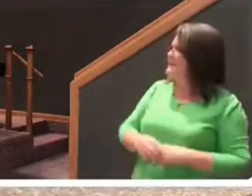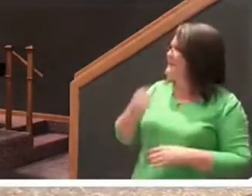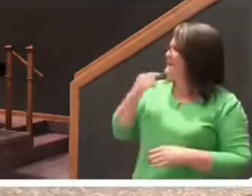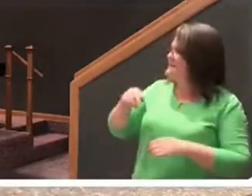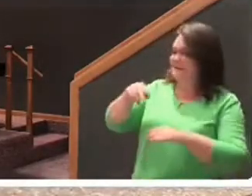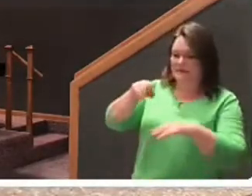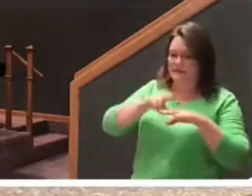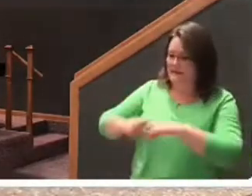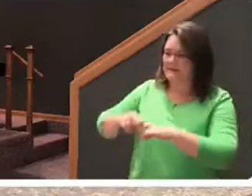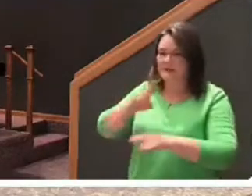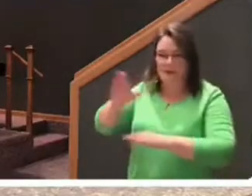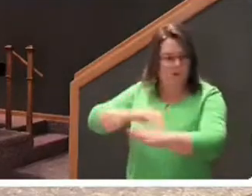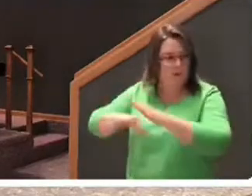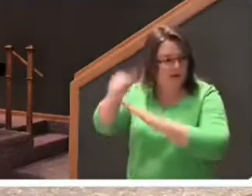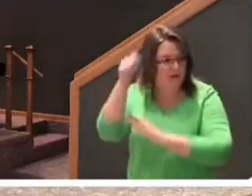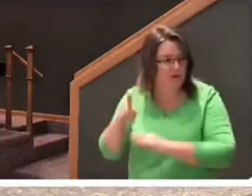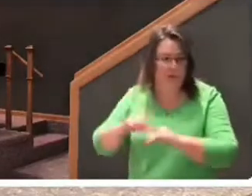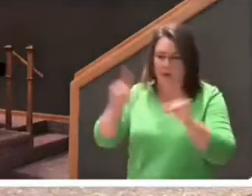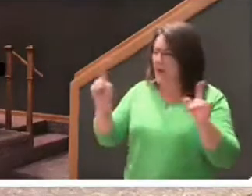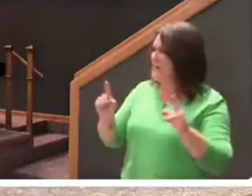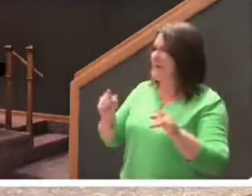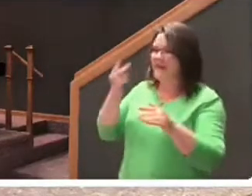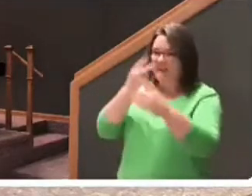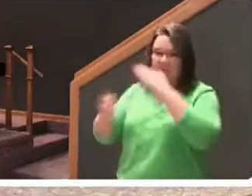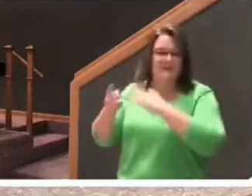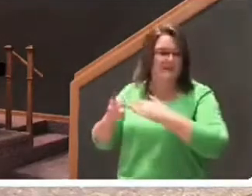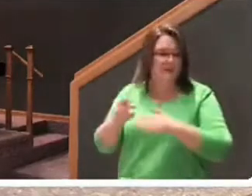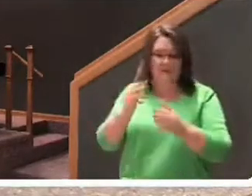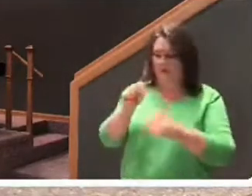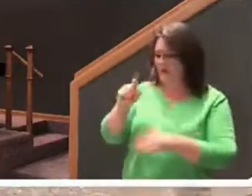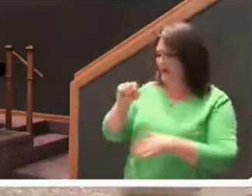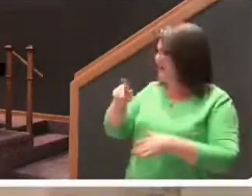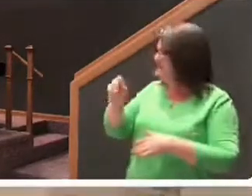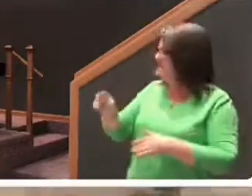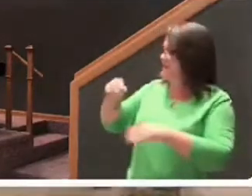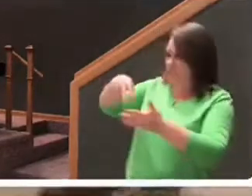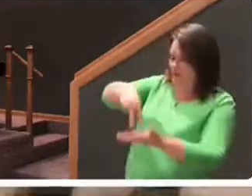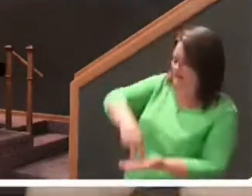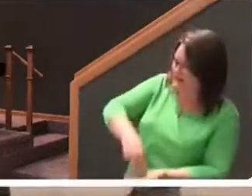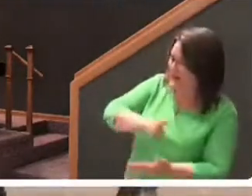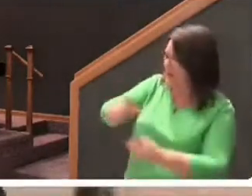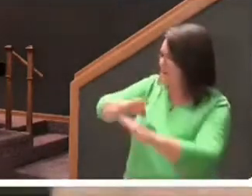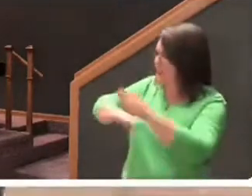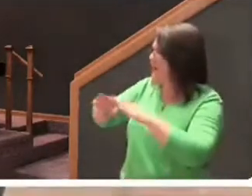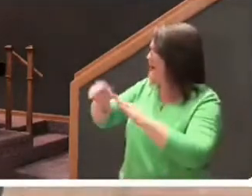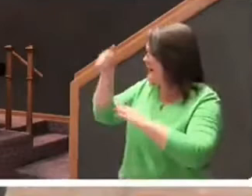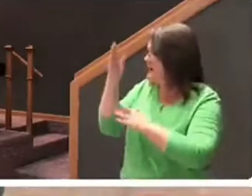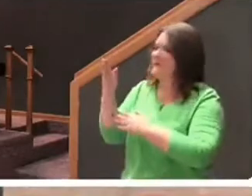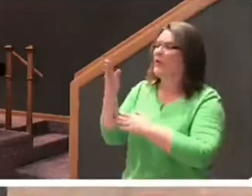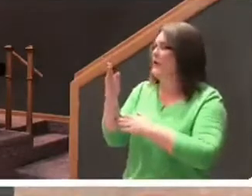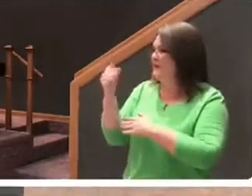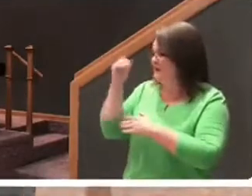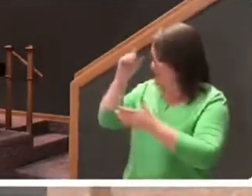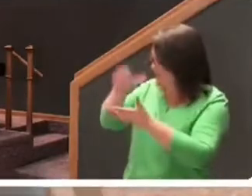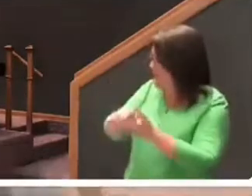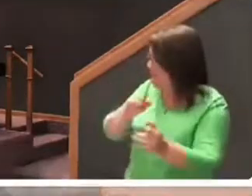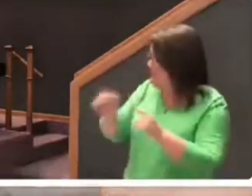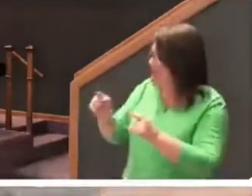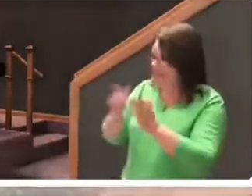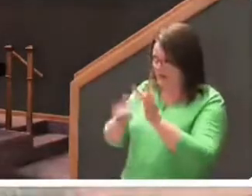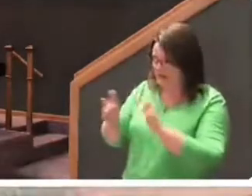he's seated at the right hand of God. But in this vision, Stephen was standing at the right hand of God. So I believe that